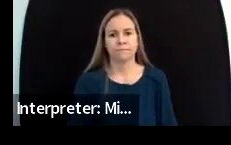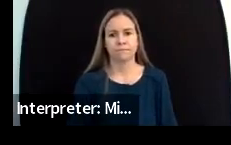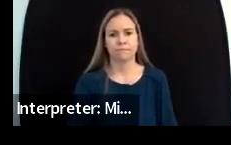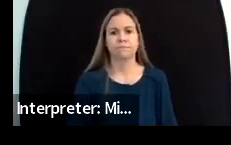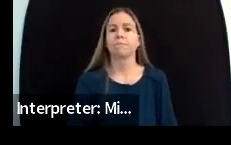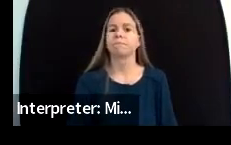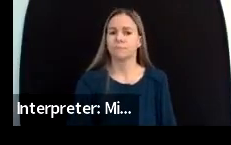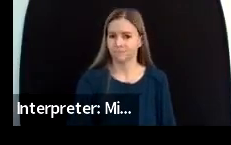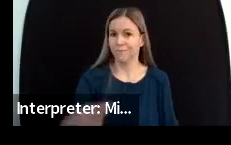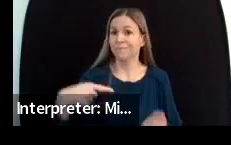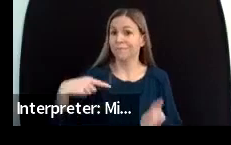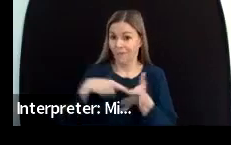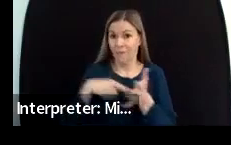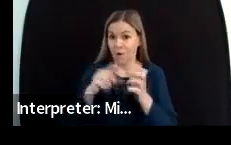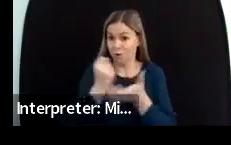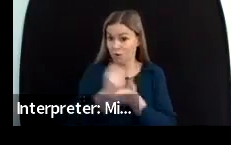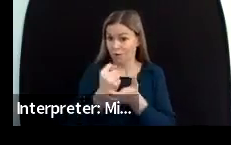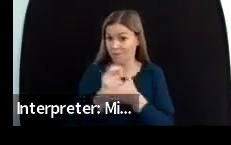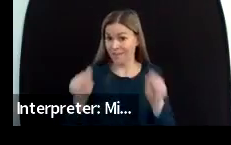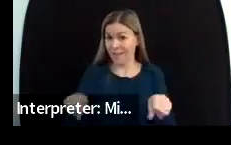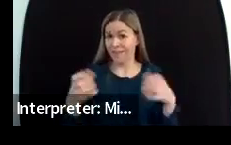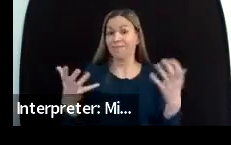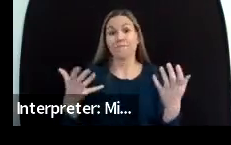Ability to afford treatment, yeah.